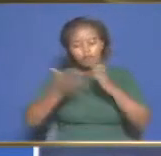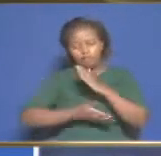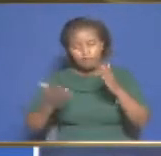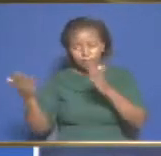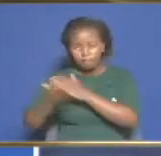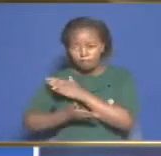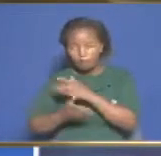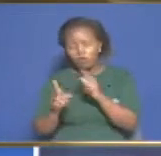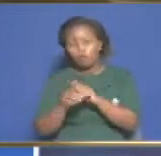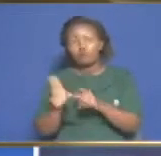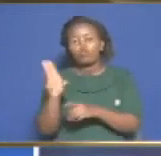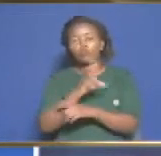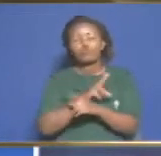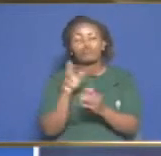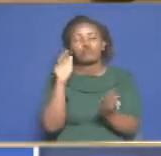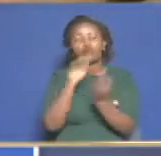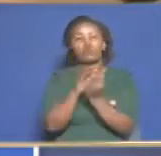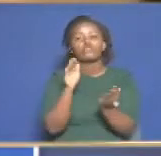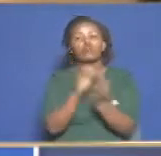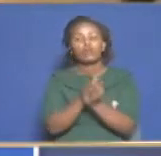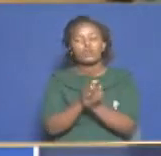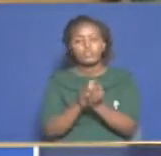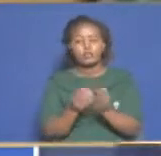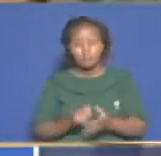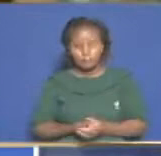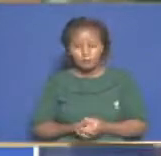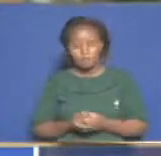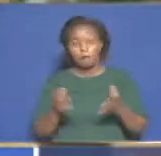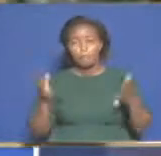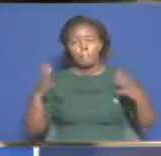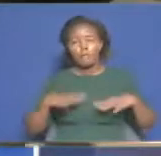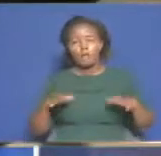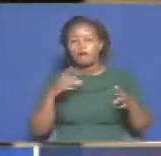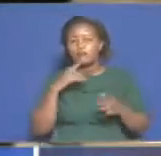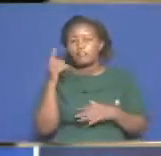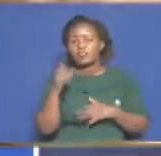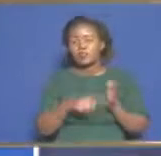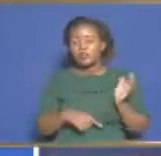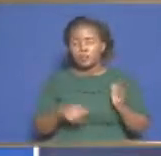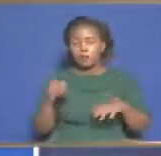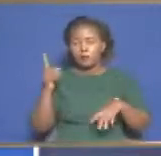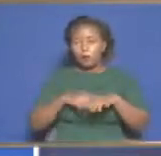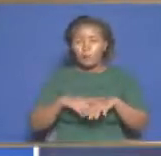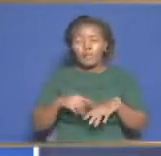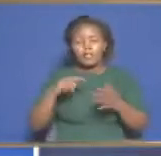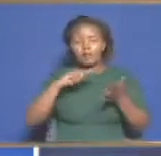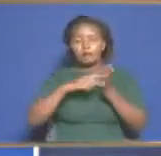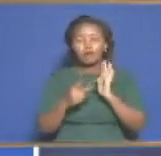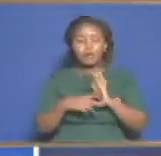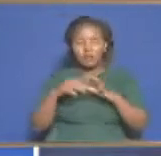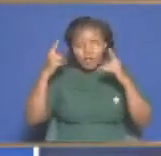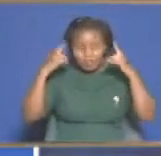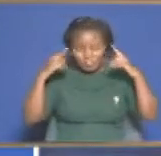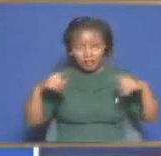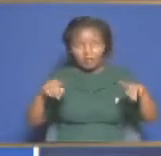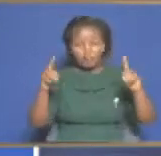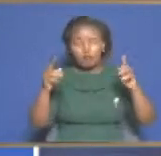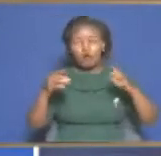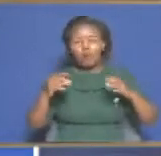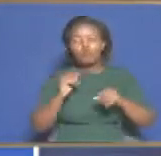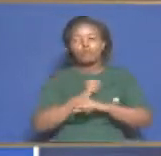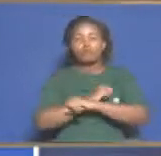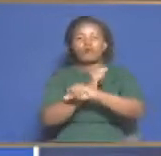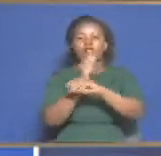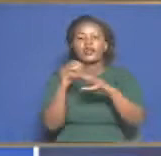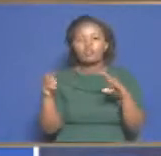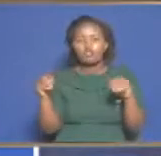for storage to water the trees. The residents saying that once the project is successful, it will prevent soil erosion as well as hold